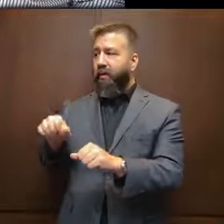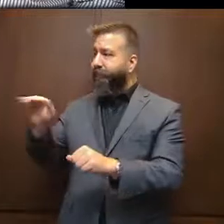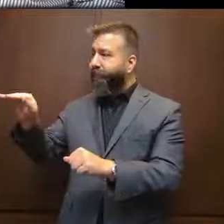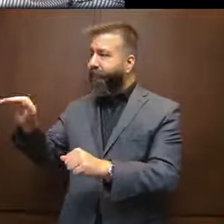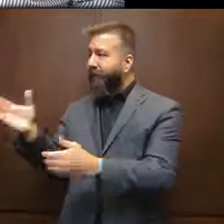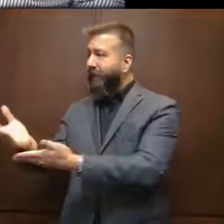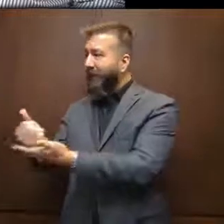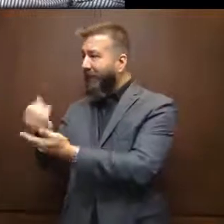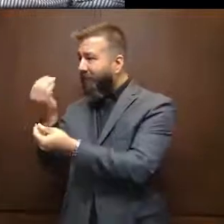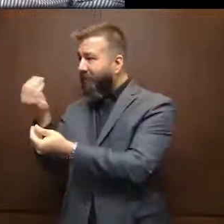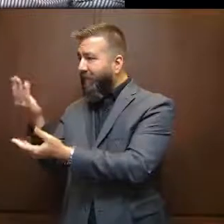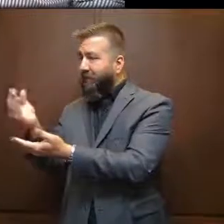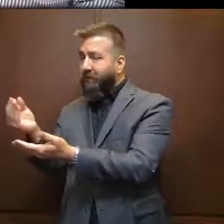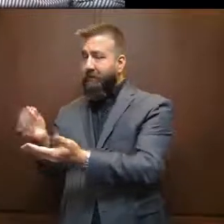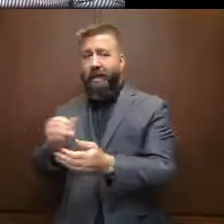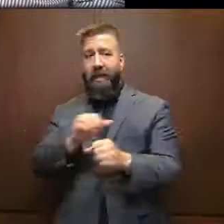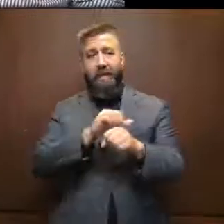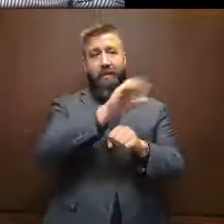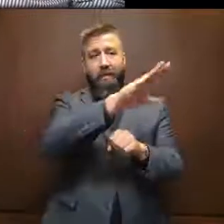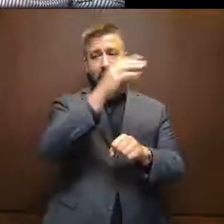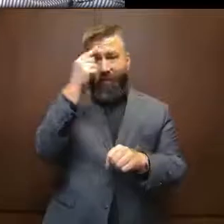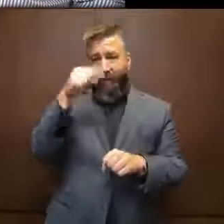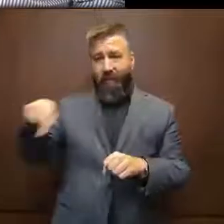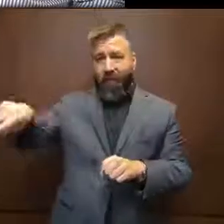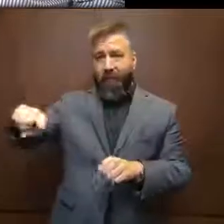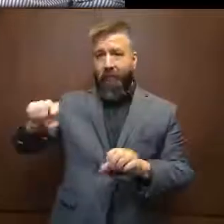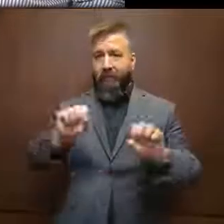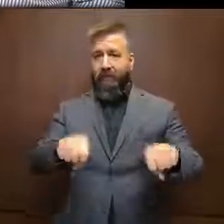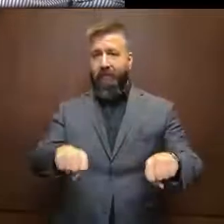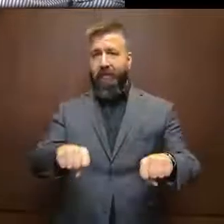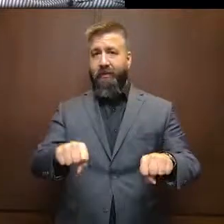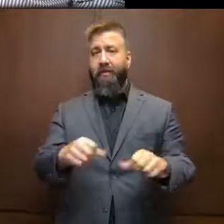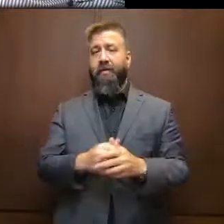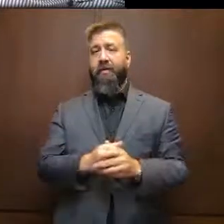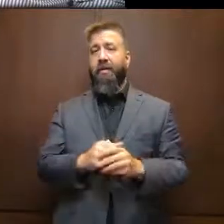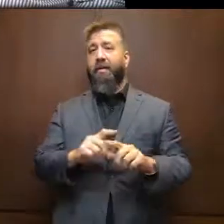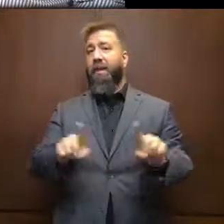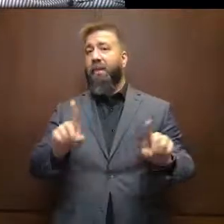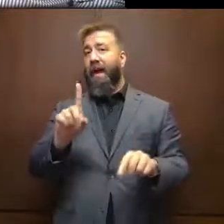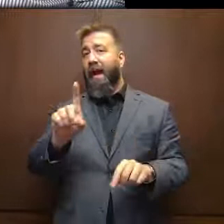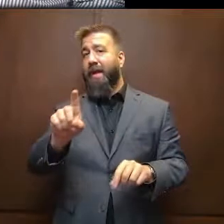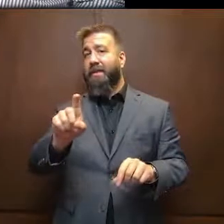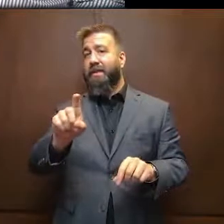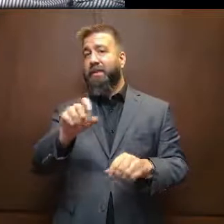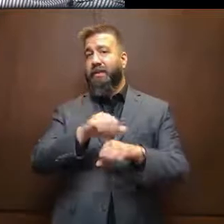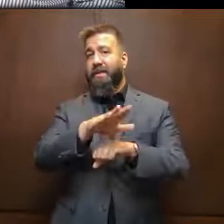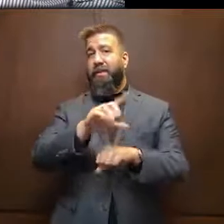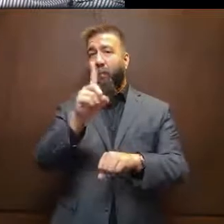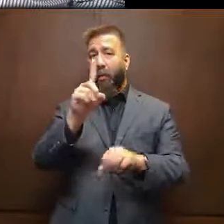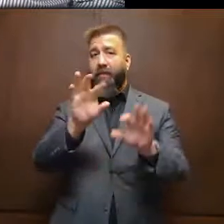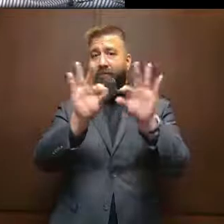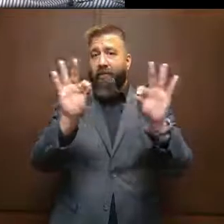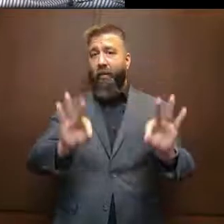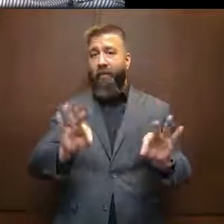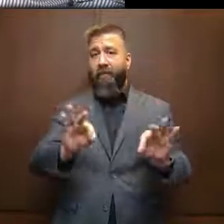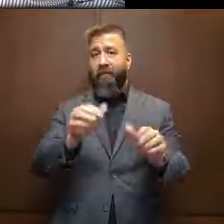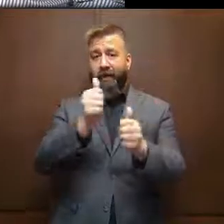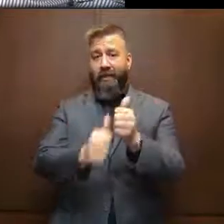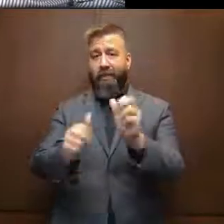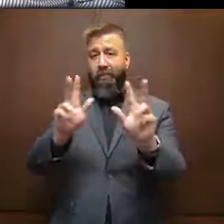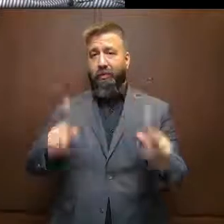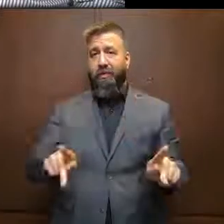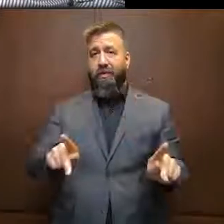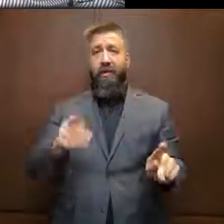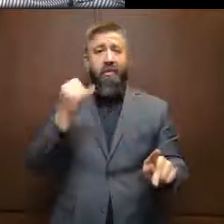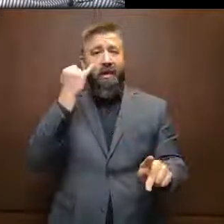information and submit it for them. So we ask that you only submit one form per person, but if you know someone who